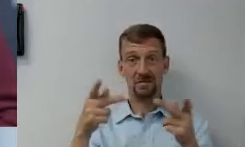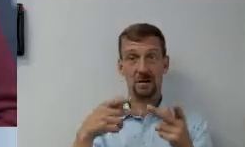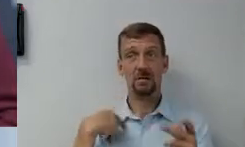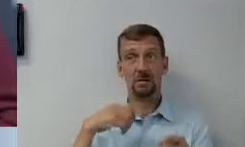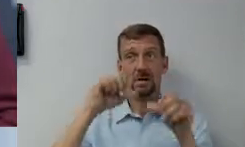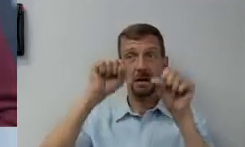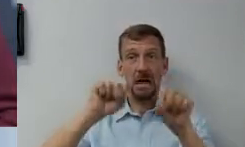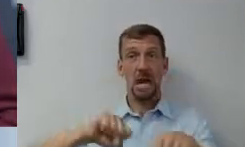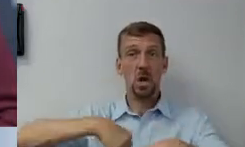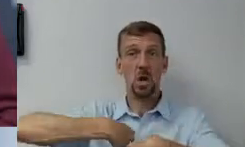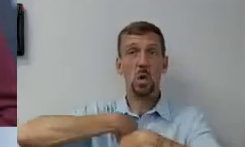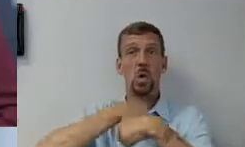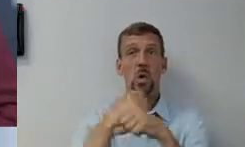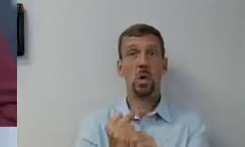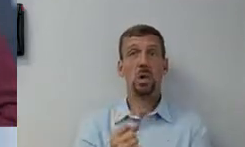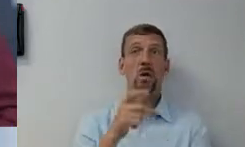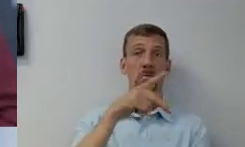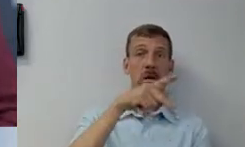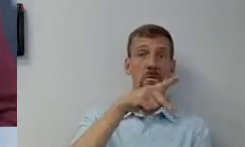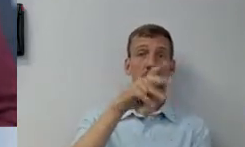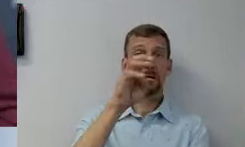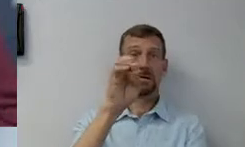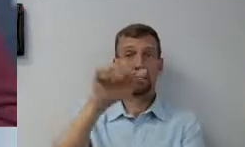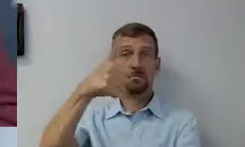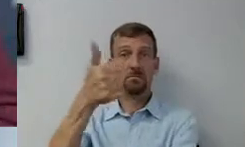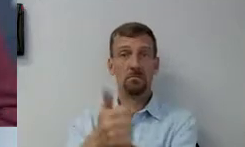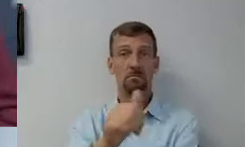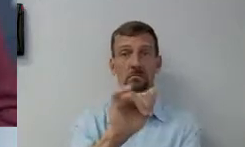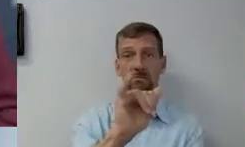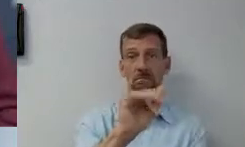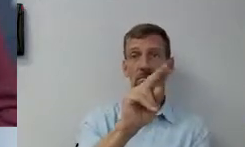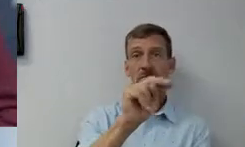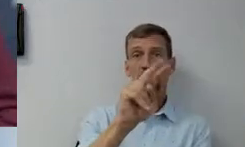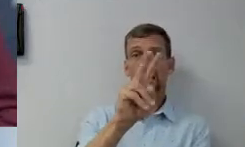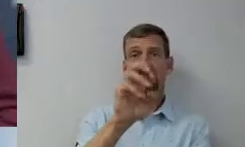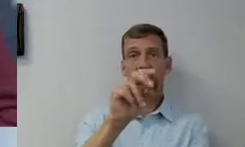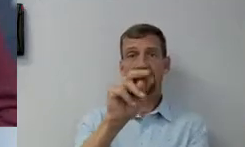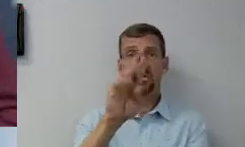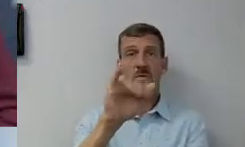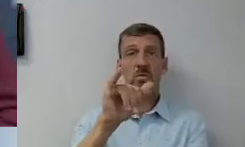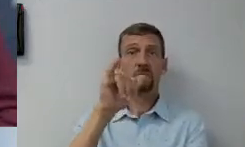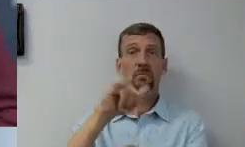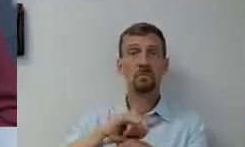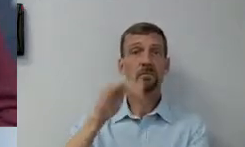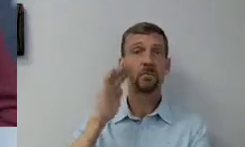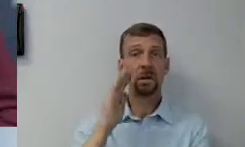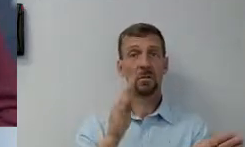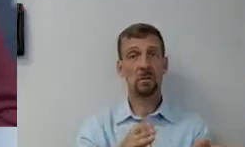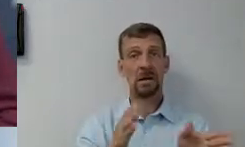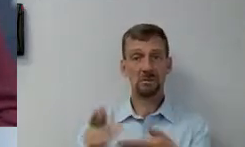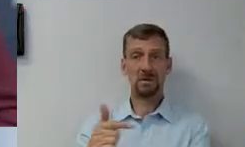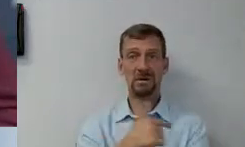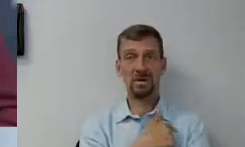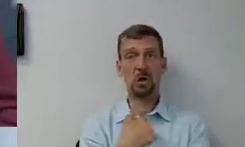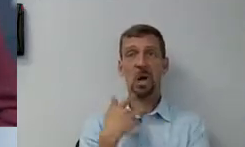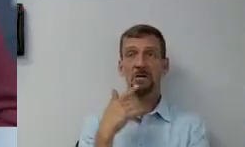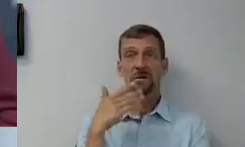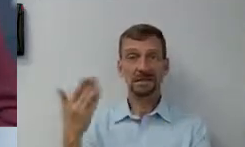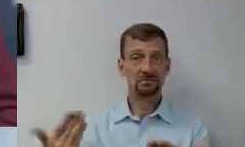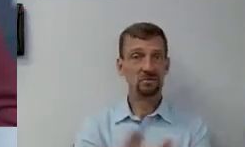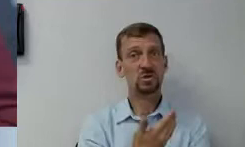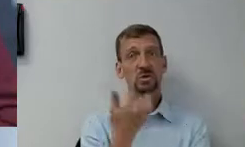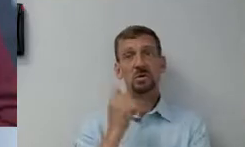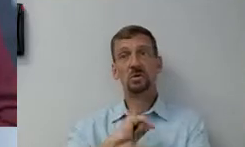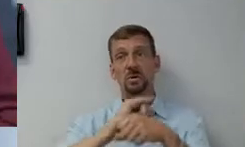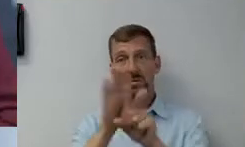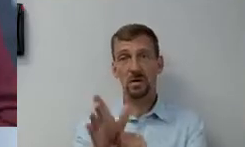create, PPE inventories that would prepare us in the event of a new